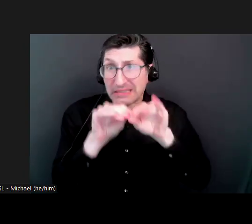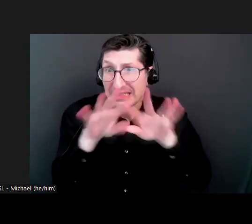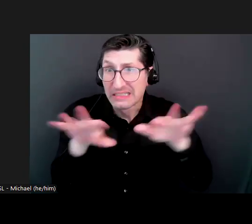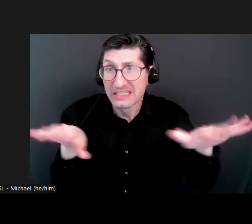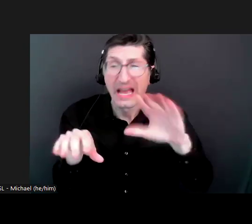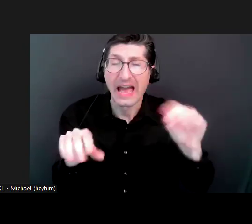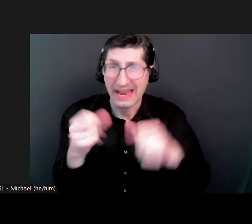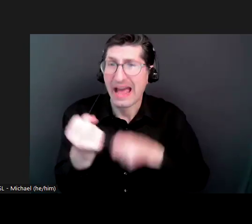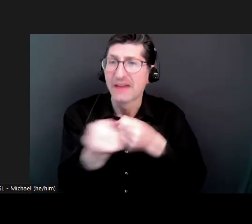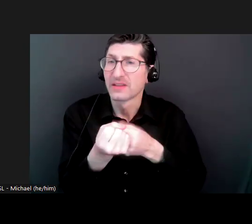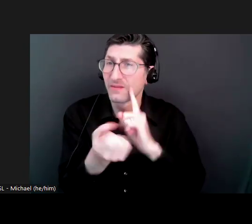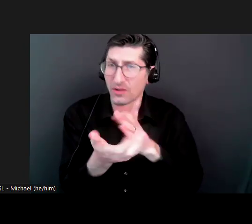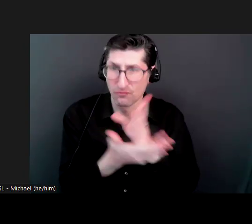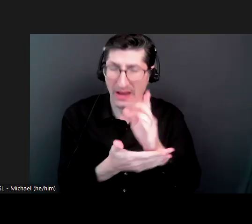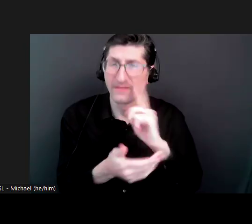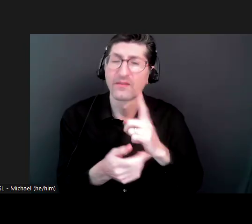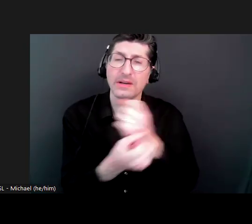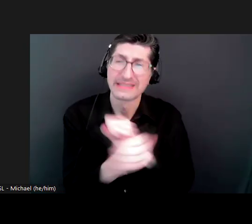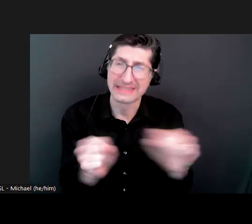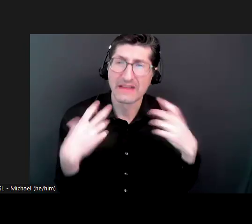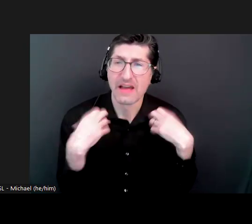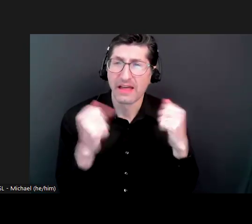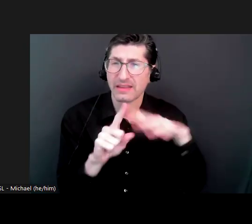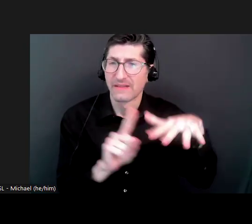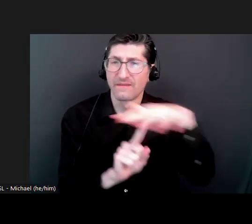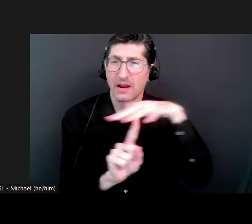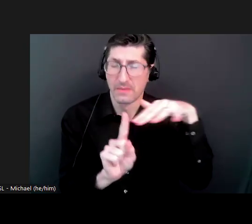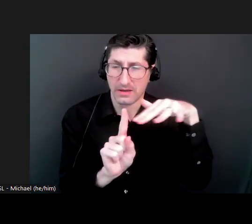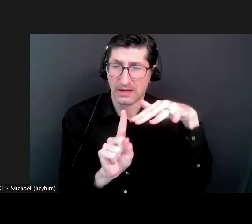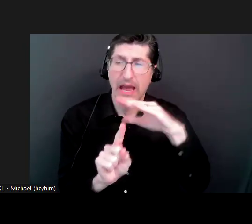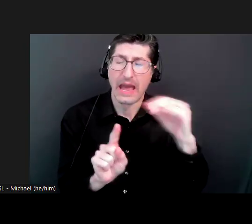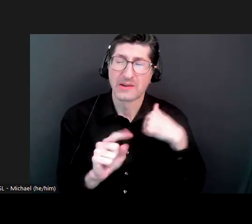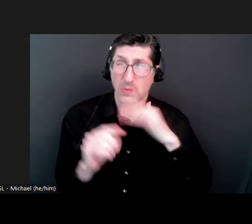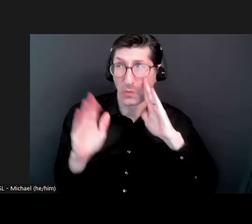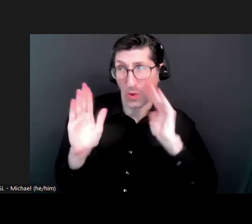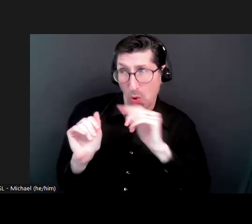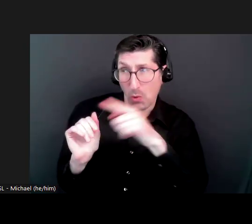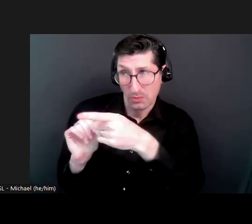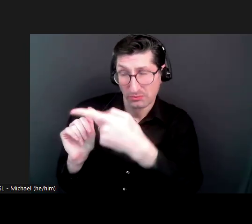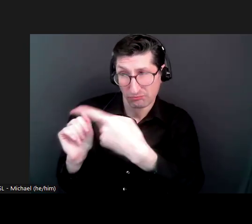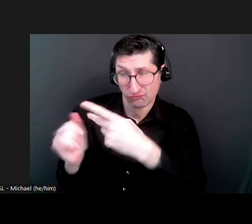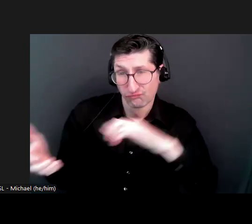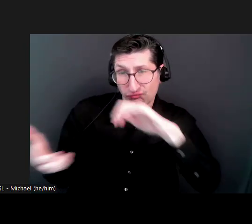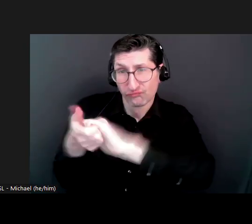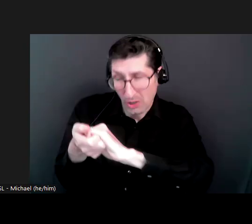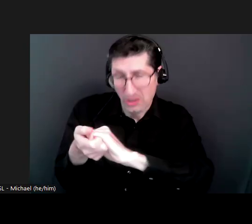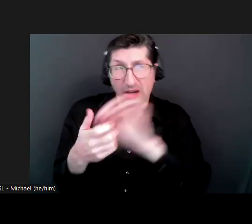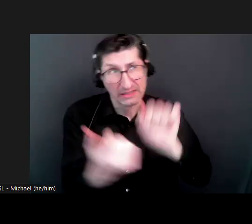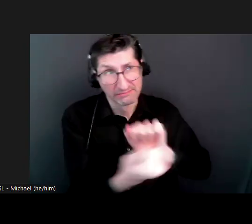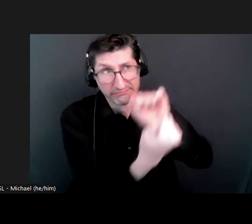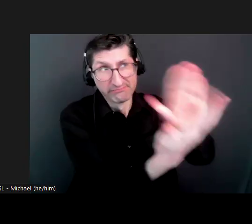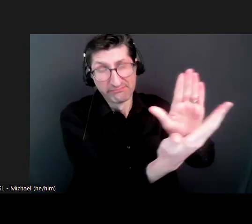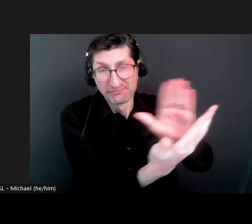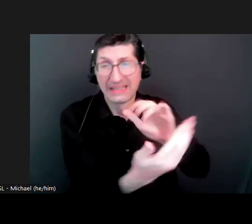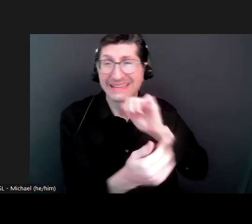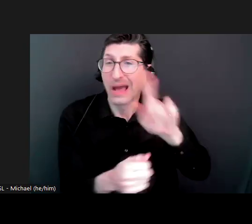a safe, healthy environment. And we hope that you will stand together in this fight, and not